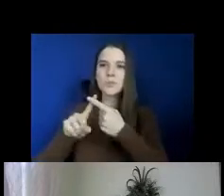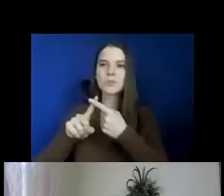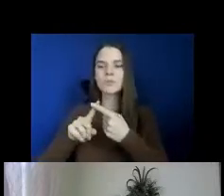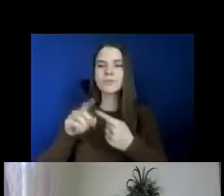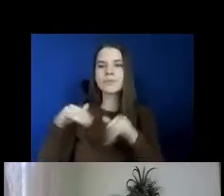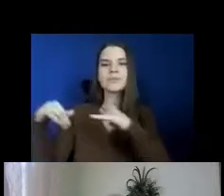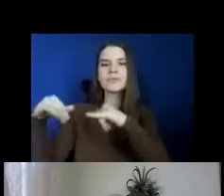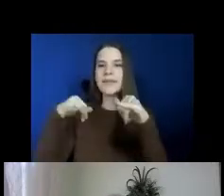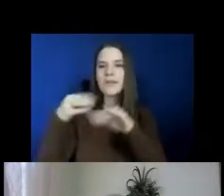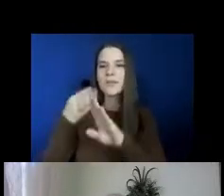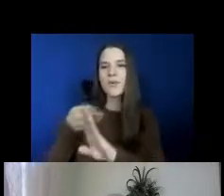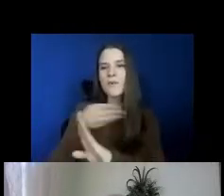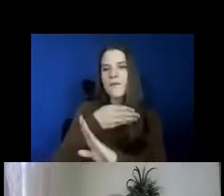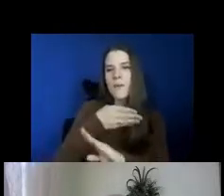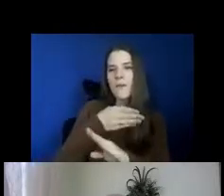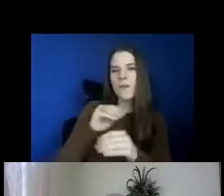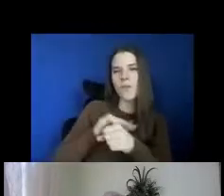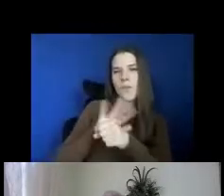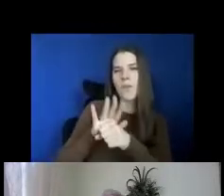standard screening